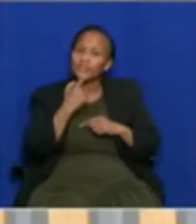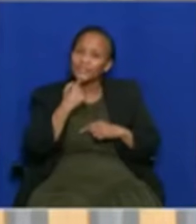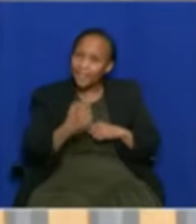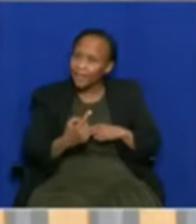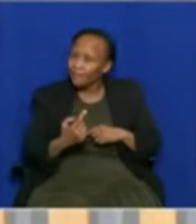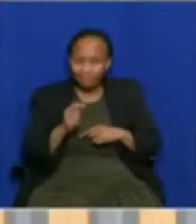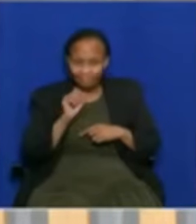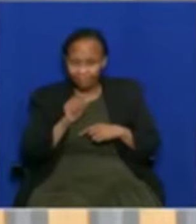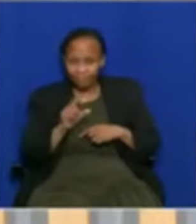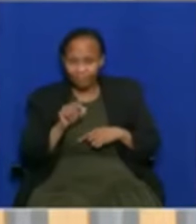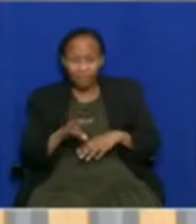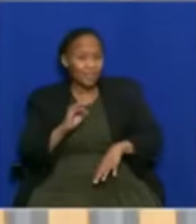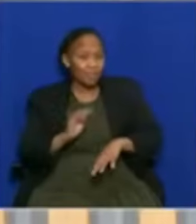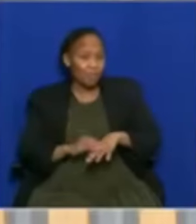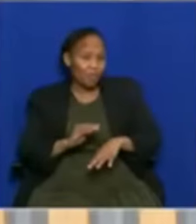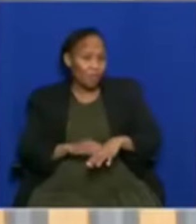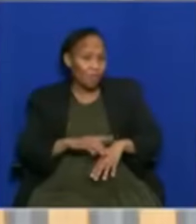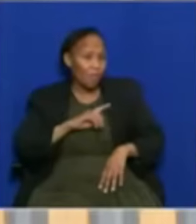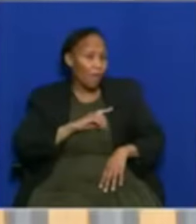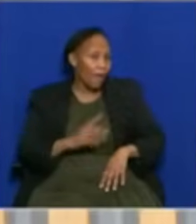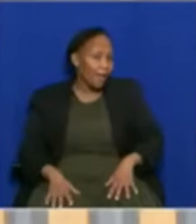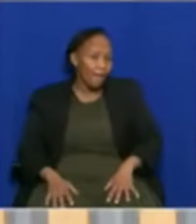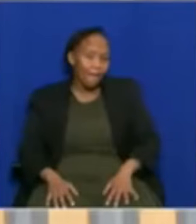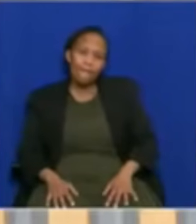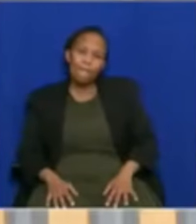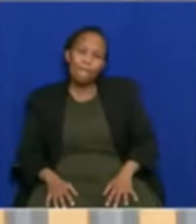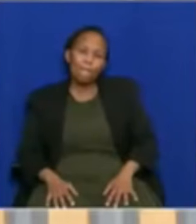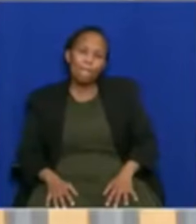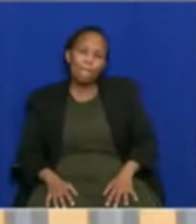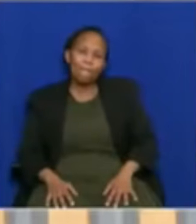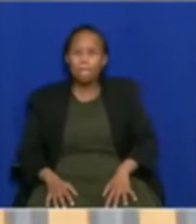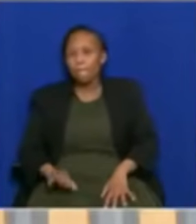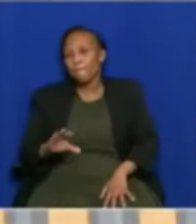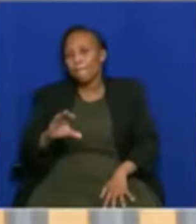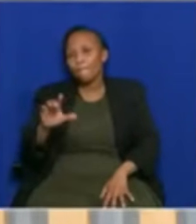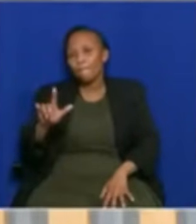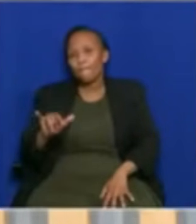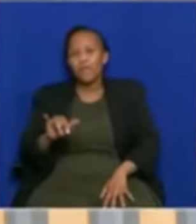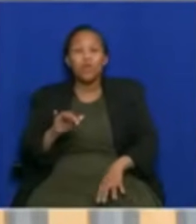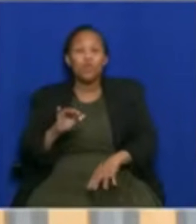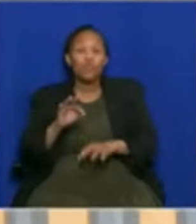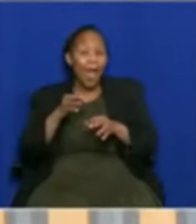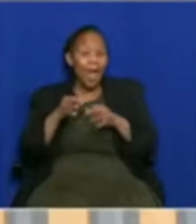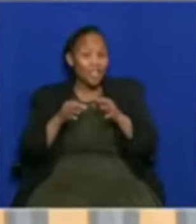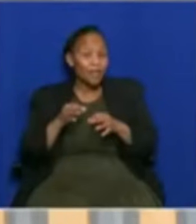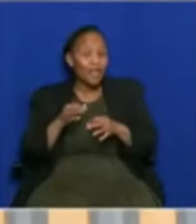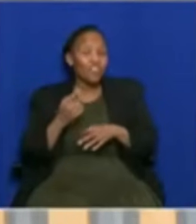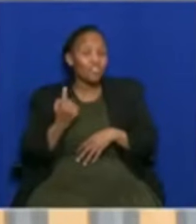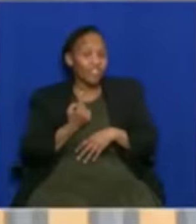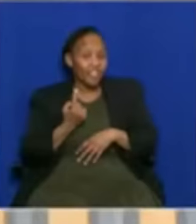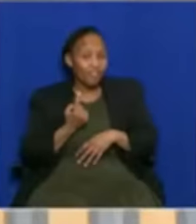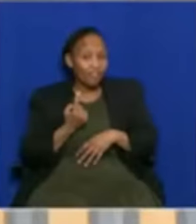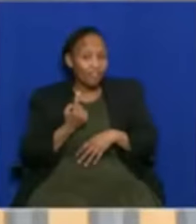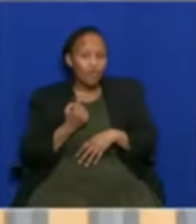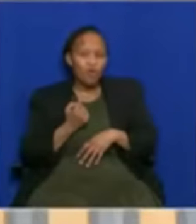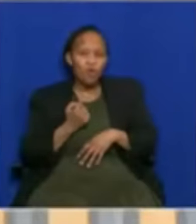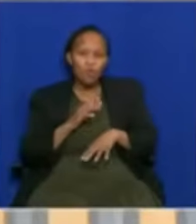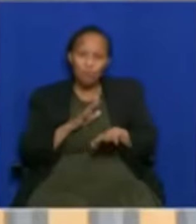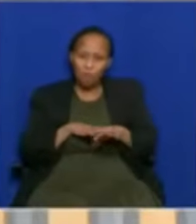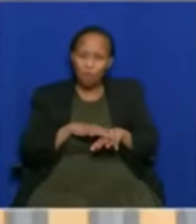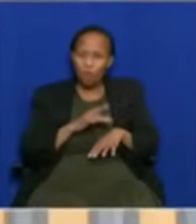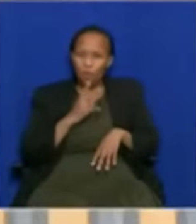The more you explain yourself, Colonel, the more all of this sounds like meddling in an HR